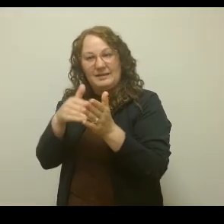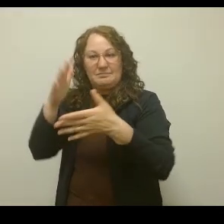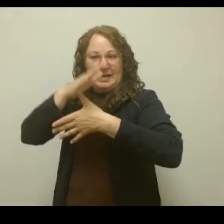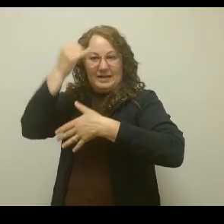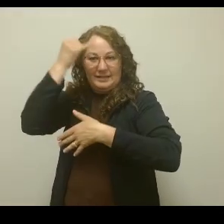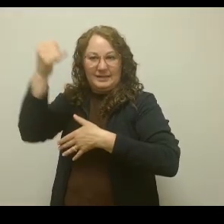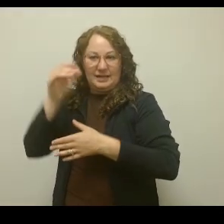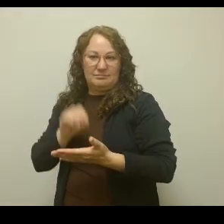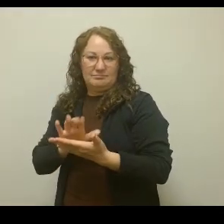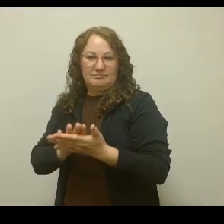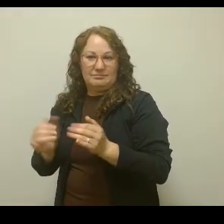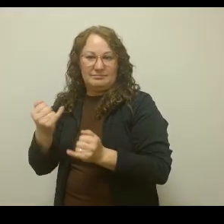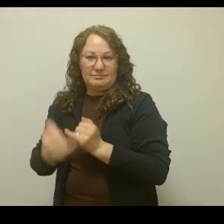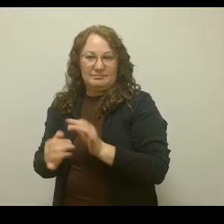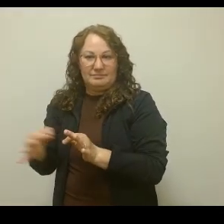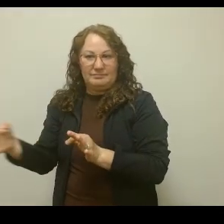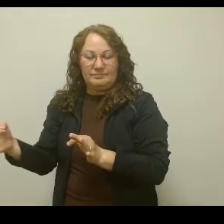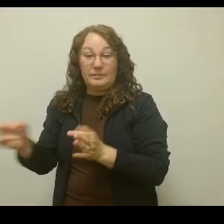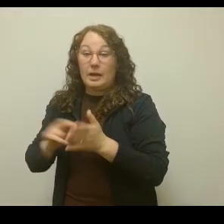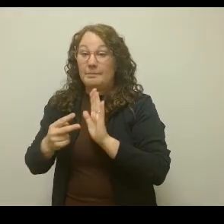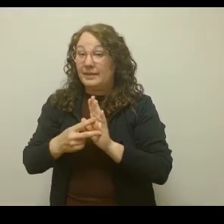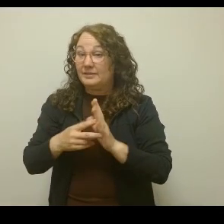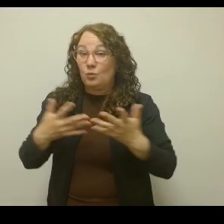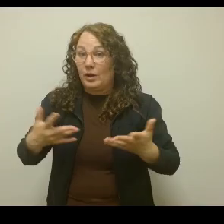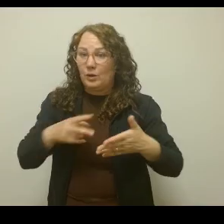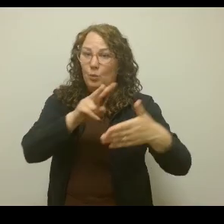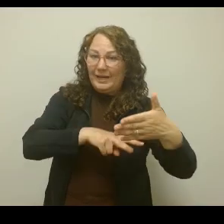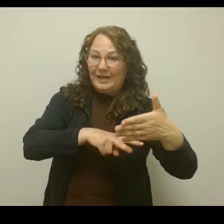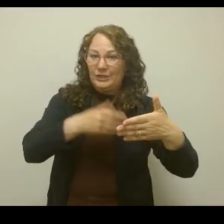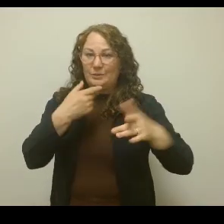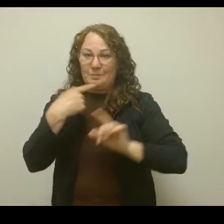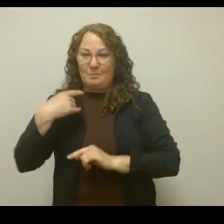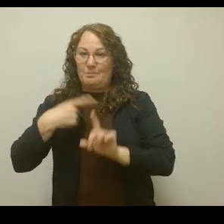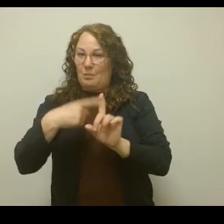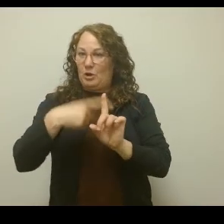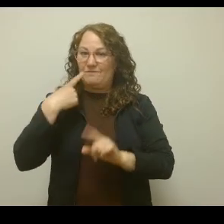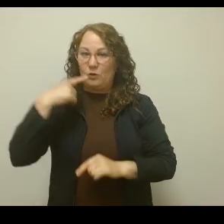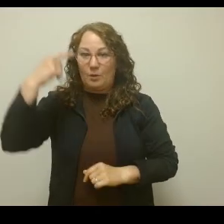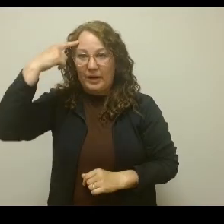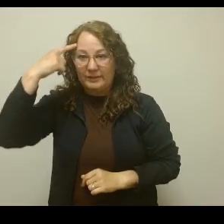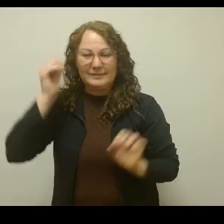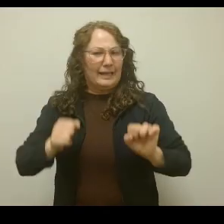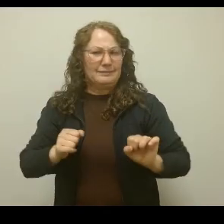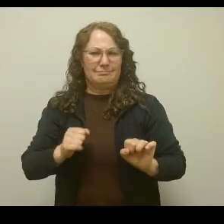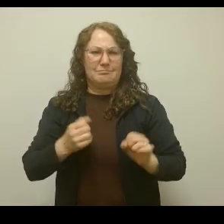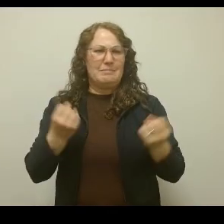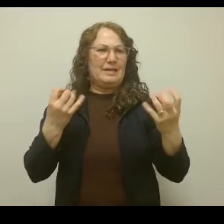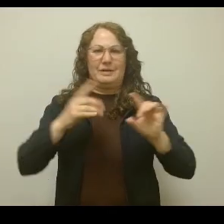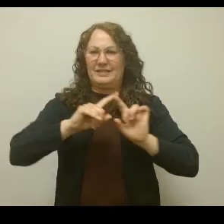idea. This idea that reading is good for our brains, right? And you could say that in many different ways.